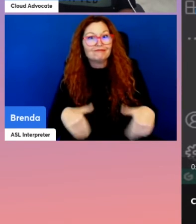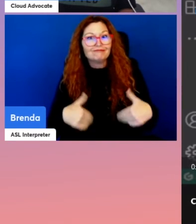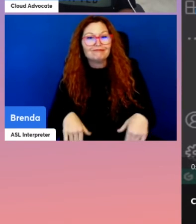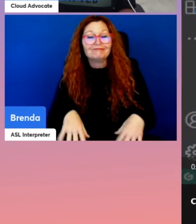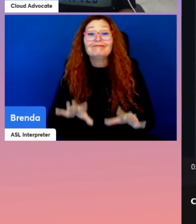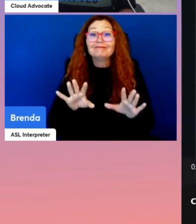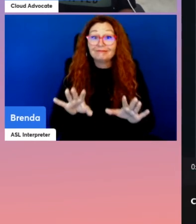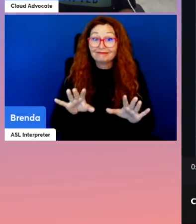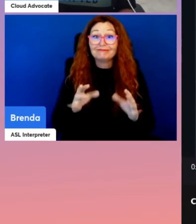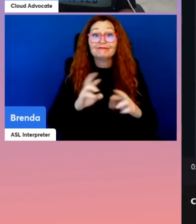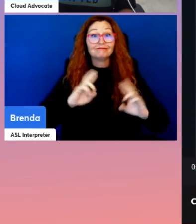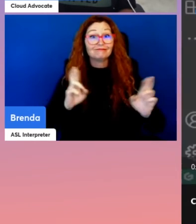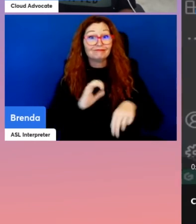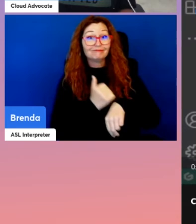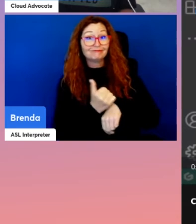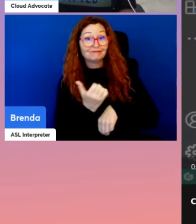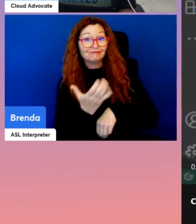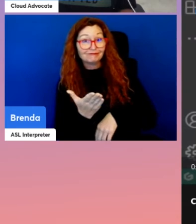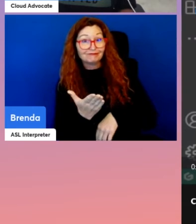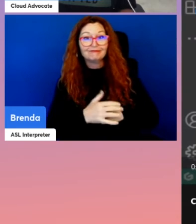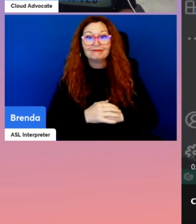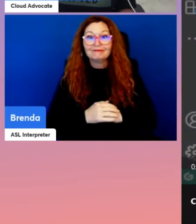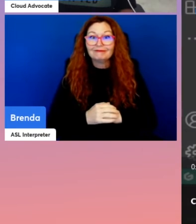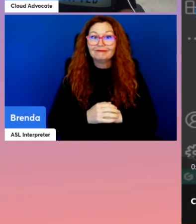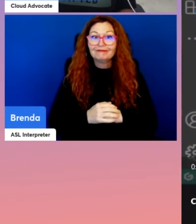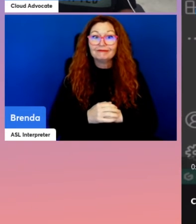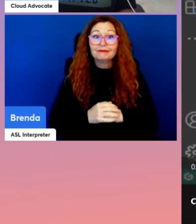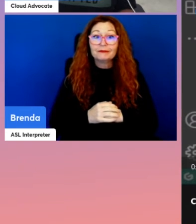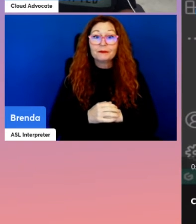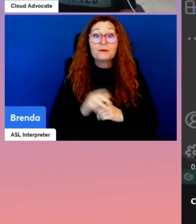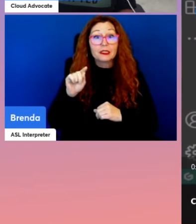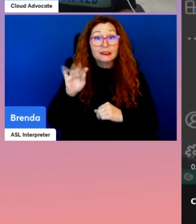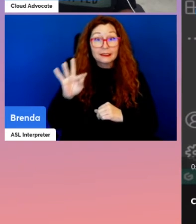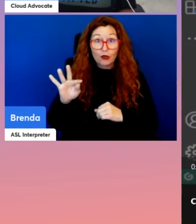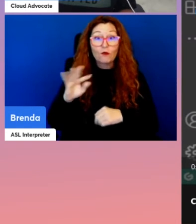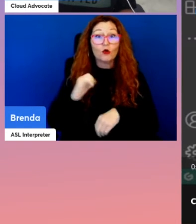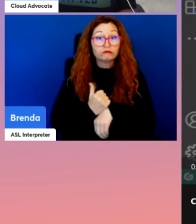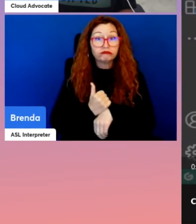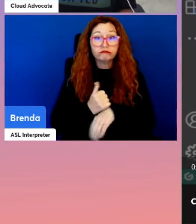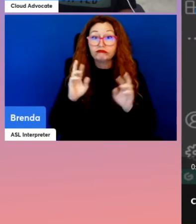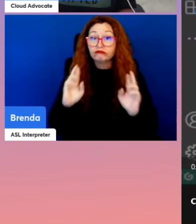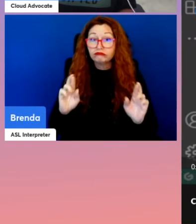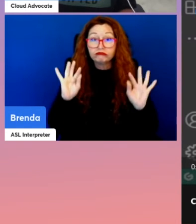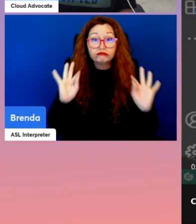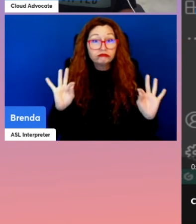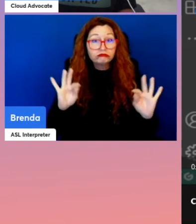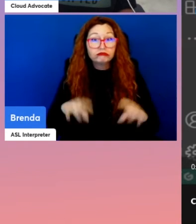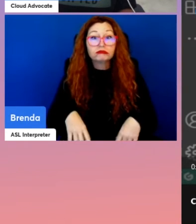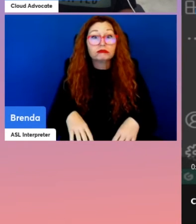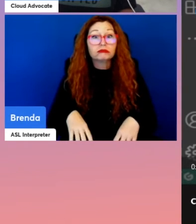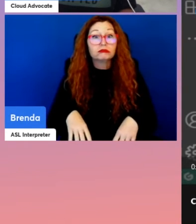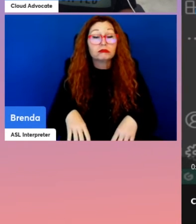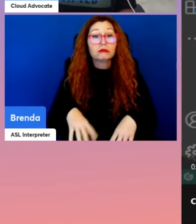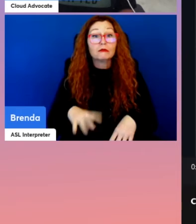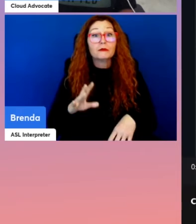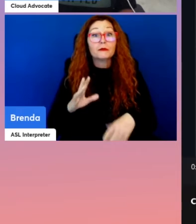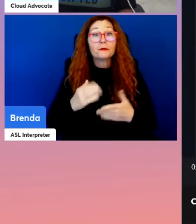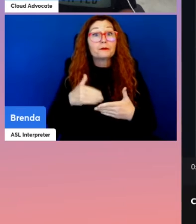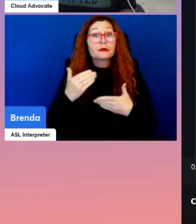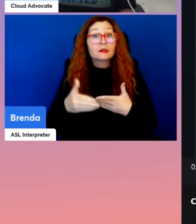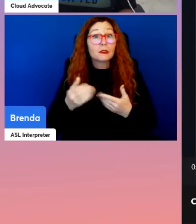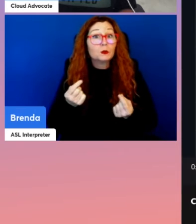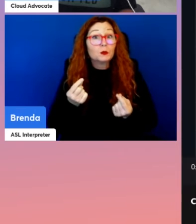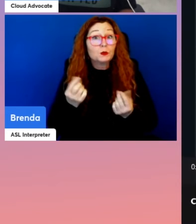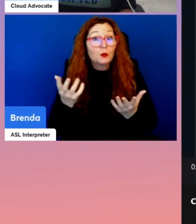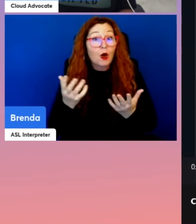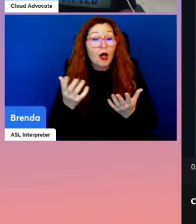and now we have where Terraform is installed. And so the next thing I need to do, and like I said, I'm gonna scrub through